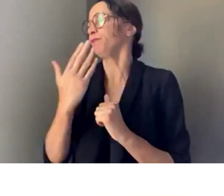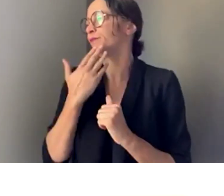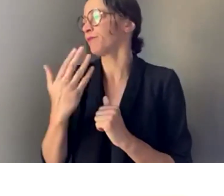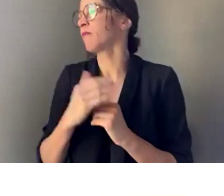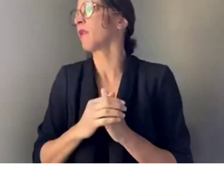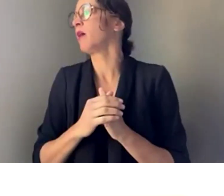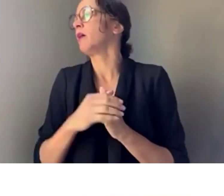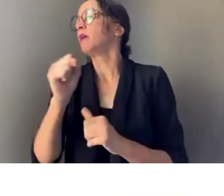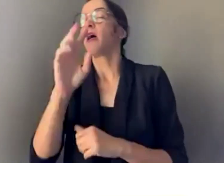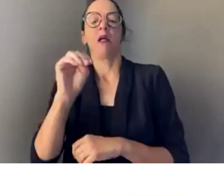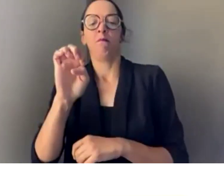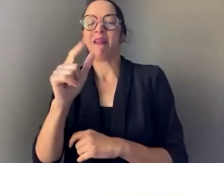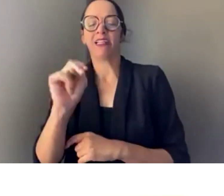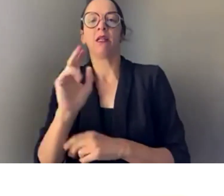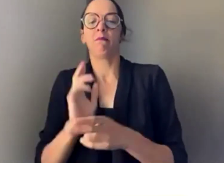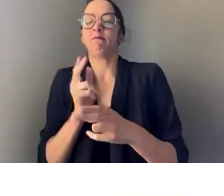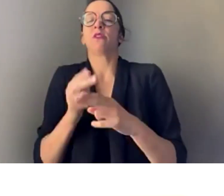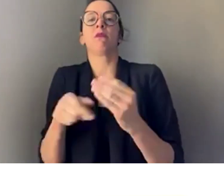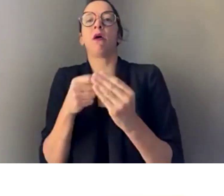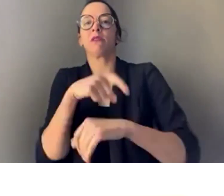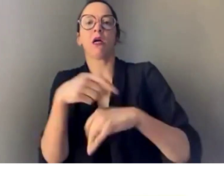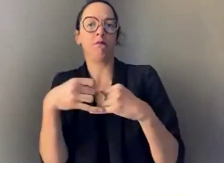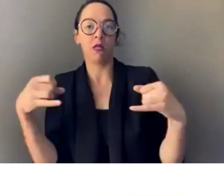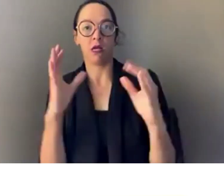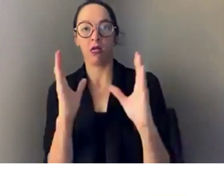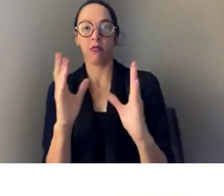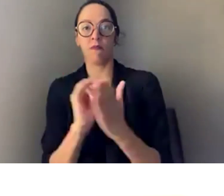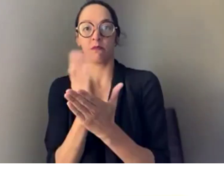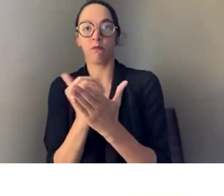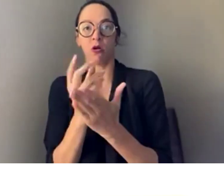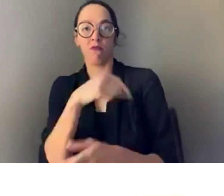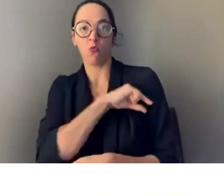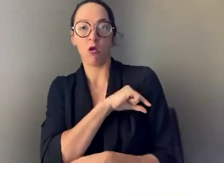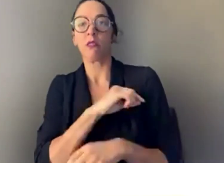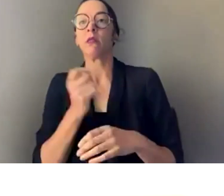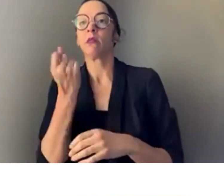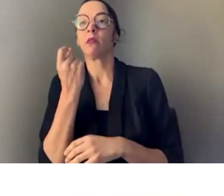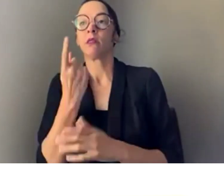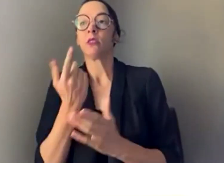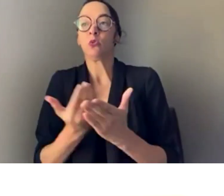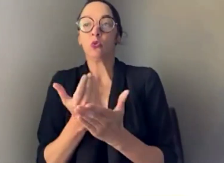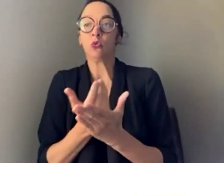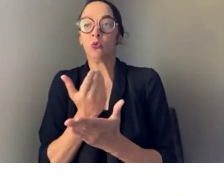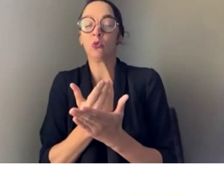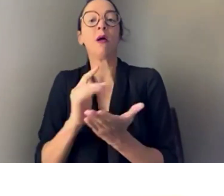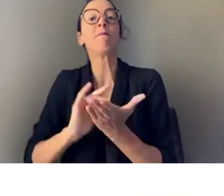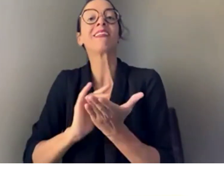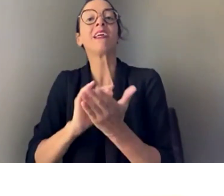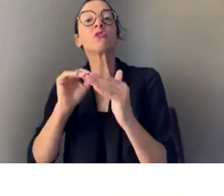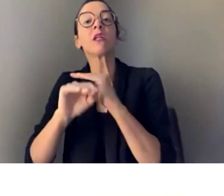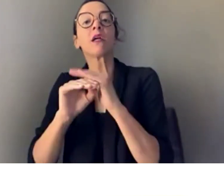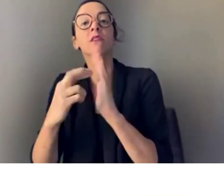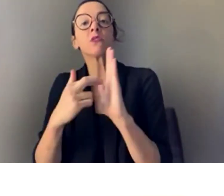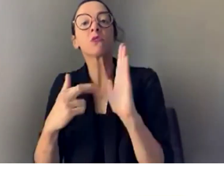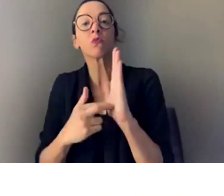being part of quality. So the new Medicaid access rule is going to require some reporting on how long it takes from getting a